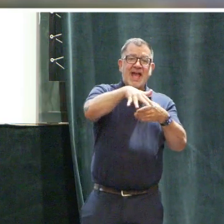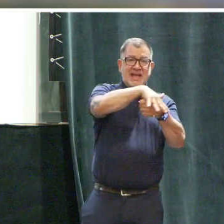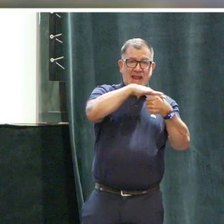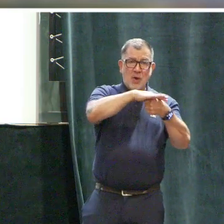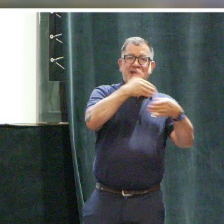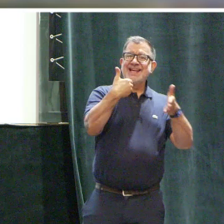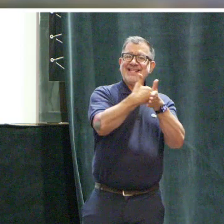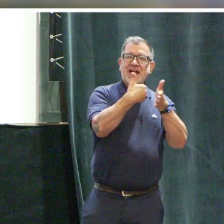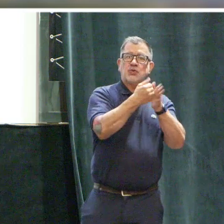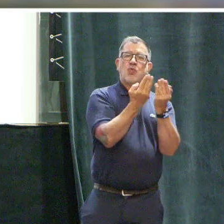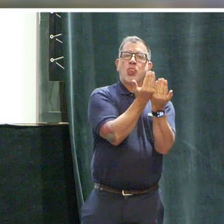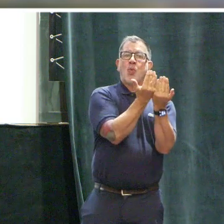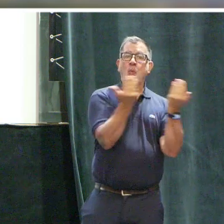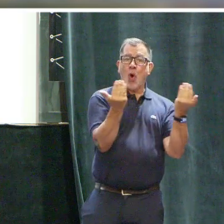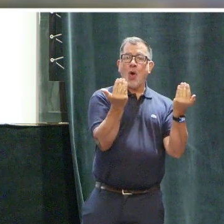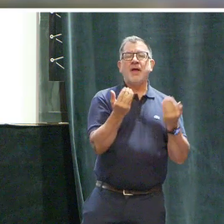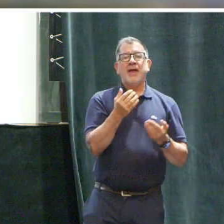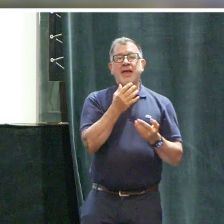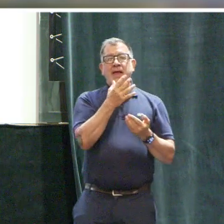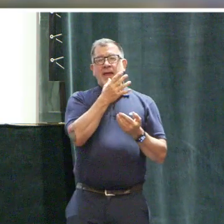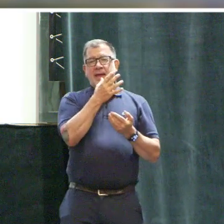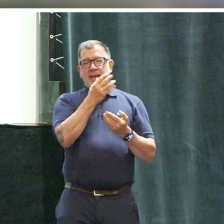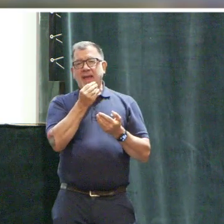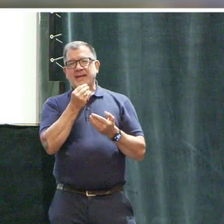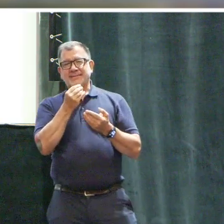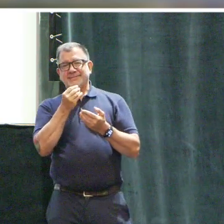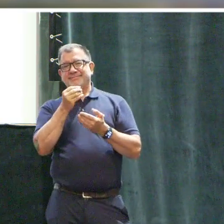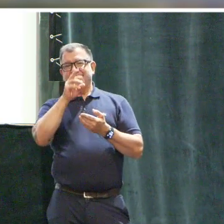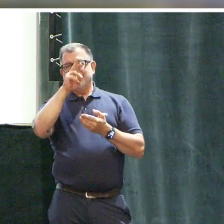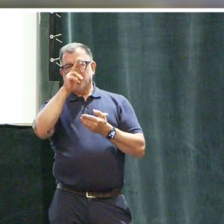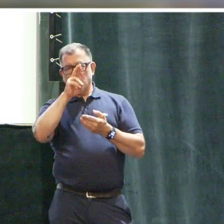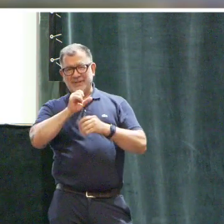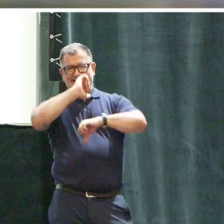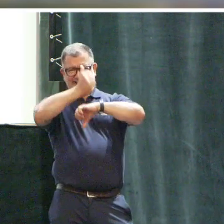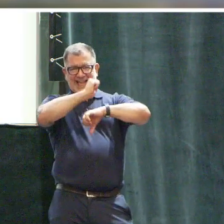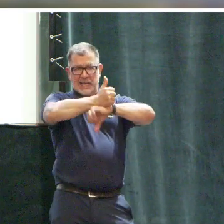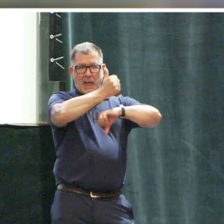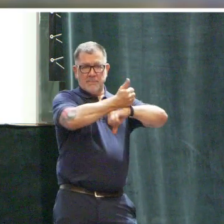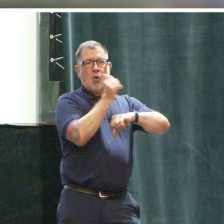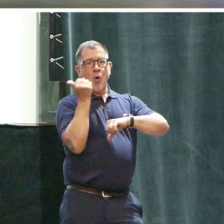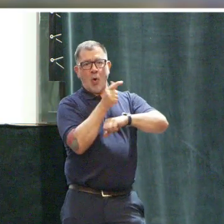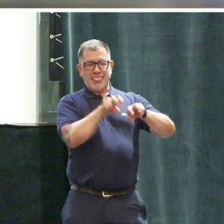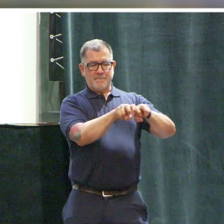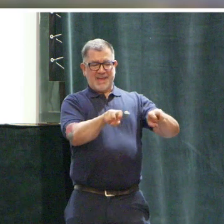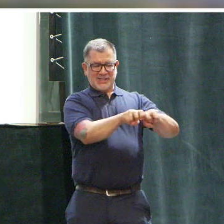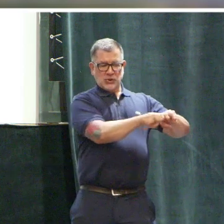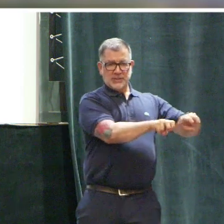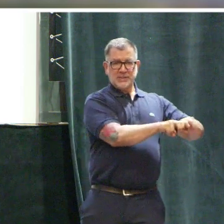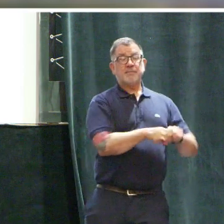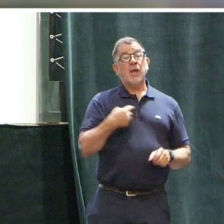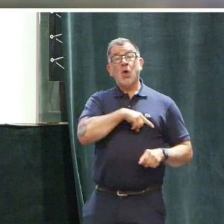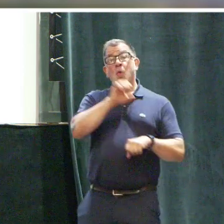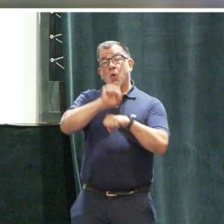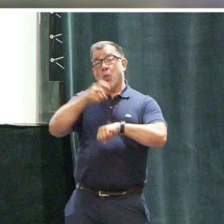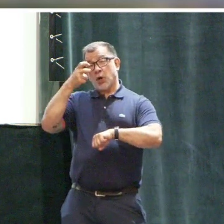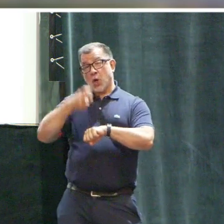of reinstalling all the benches that line that area today. We're also working very hard to